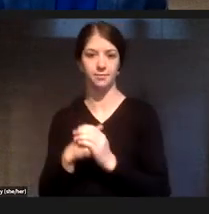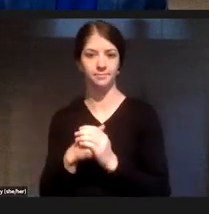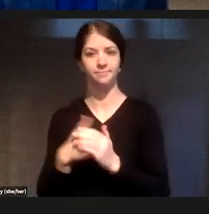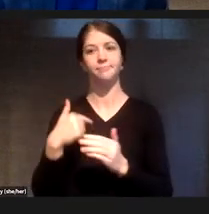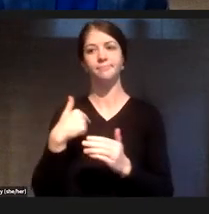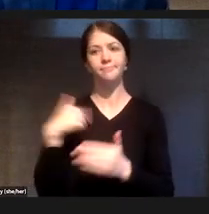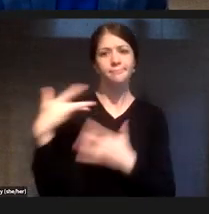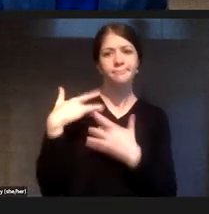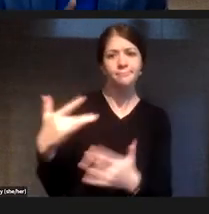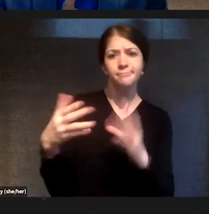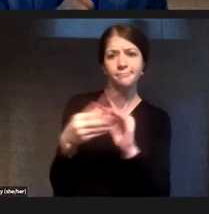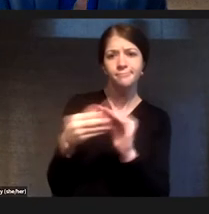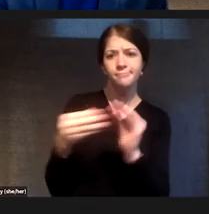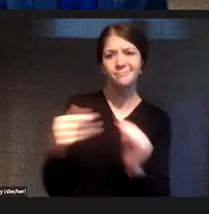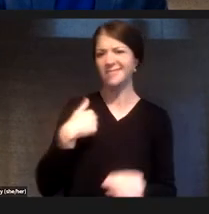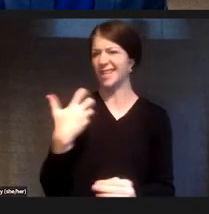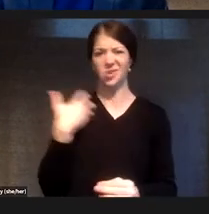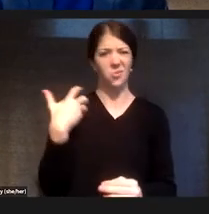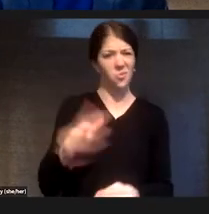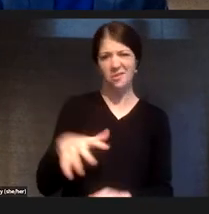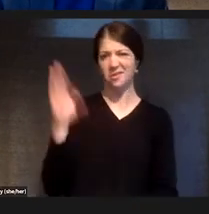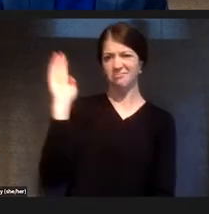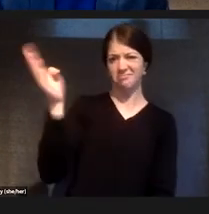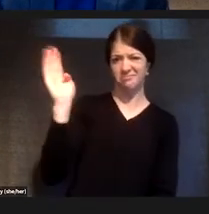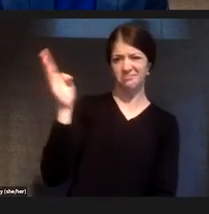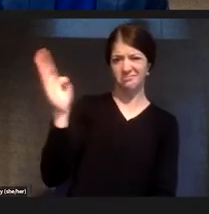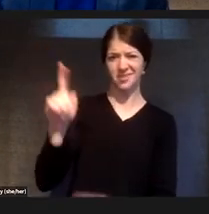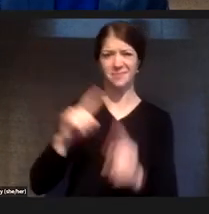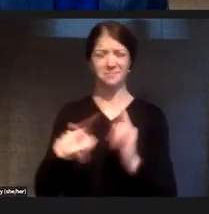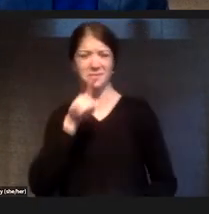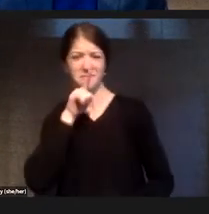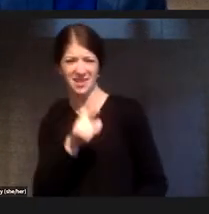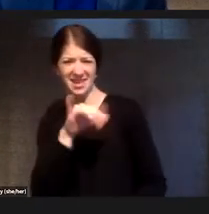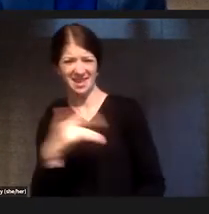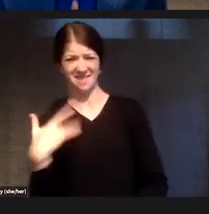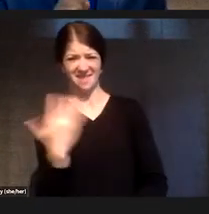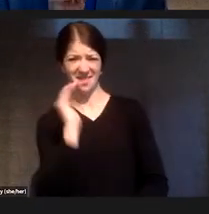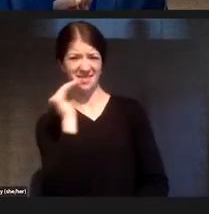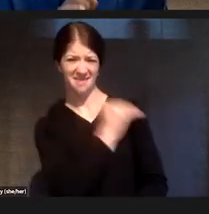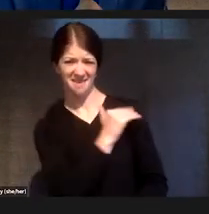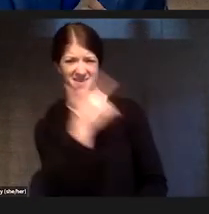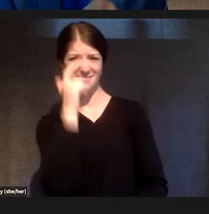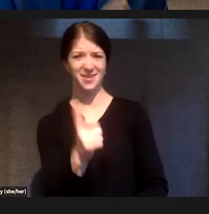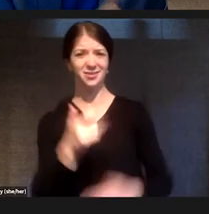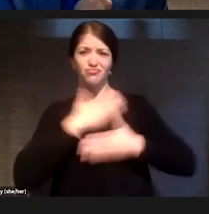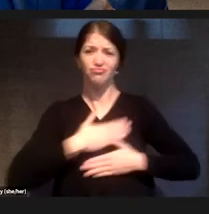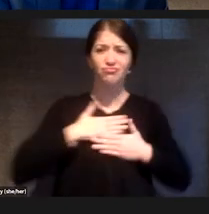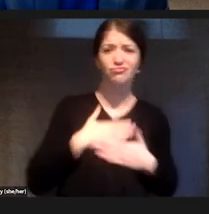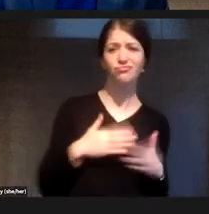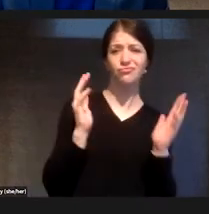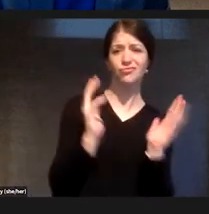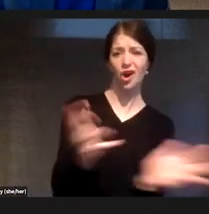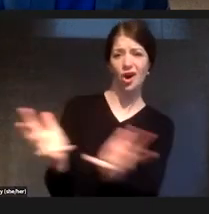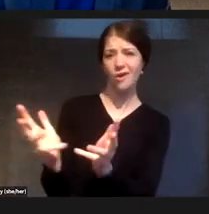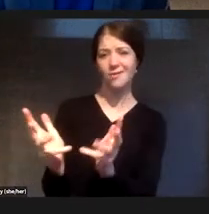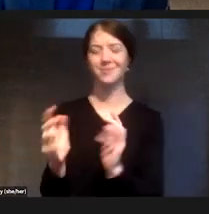anyone that knows me will then say, that's a bold-faced lie because you love talking. Now, I said, I don't like giving talks. I never said I